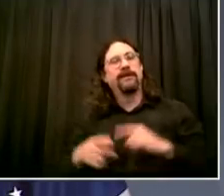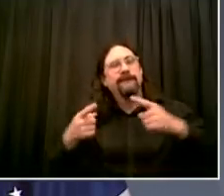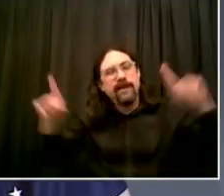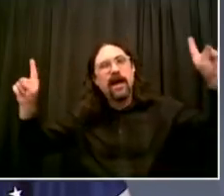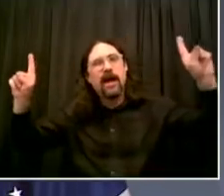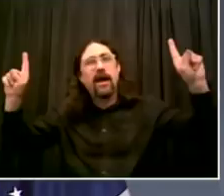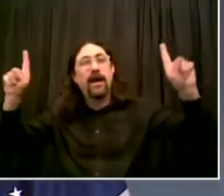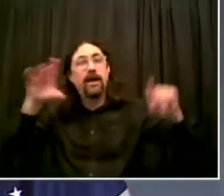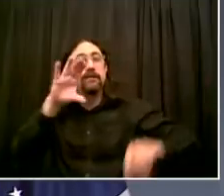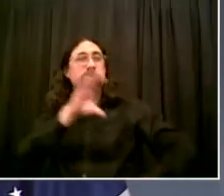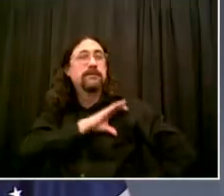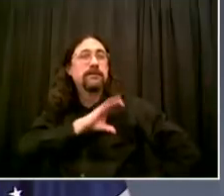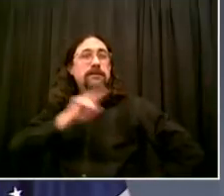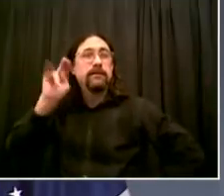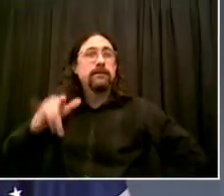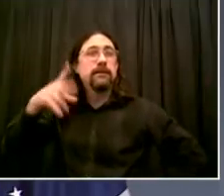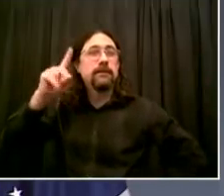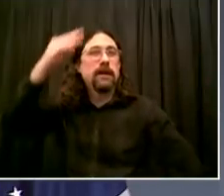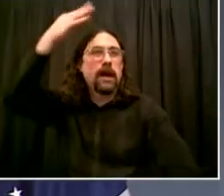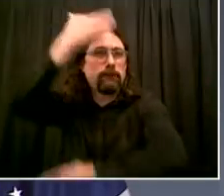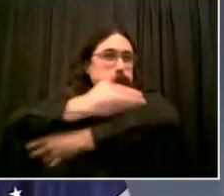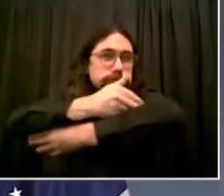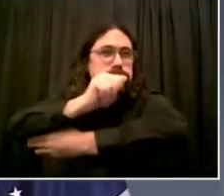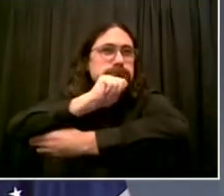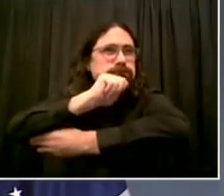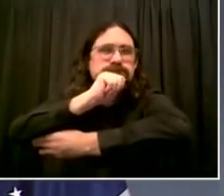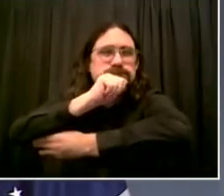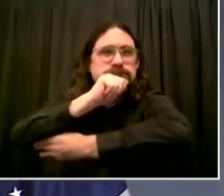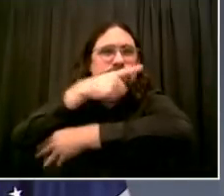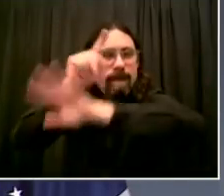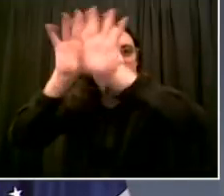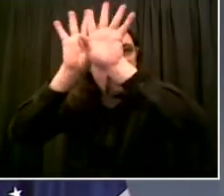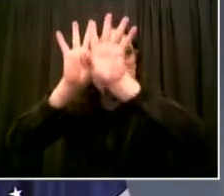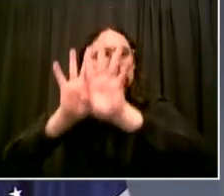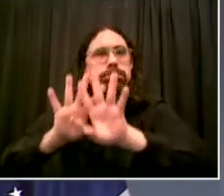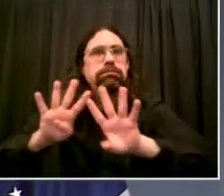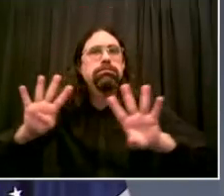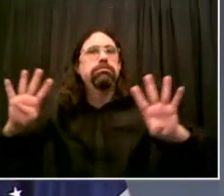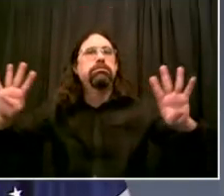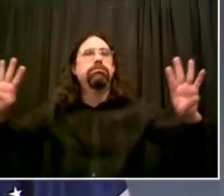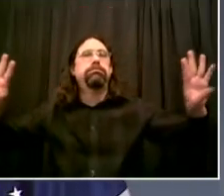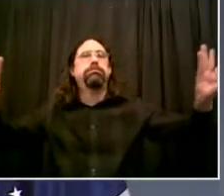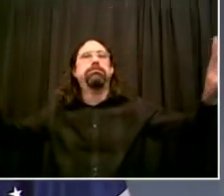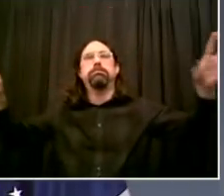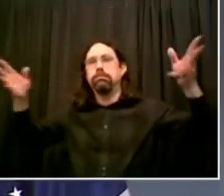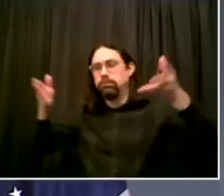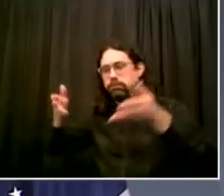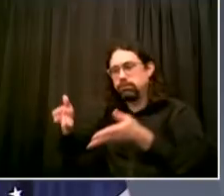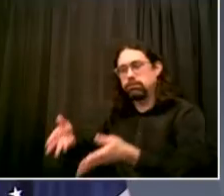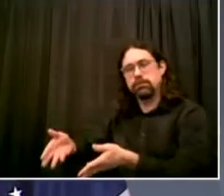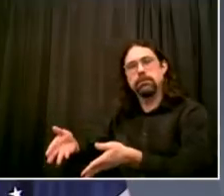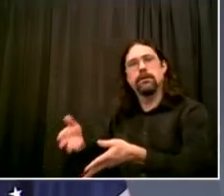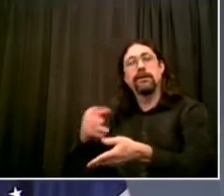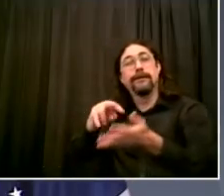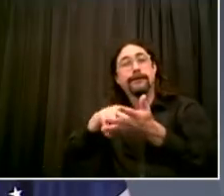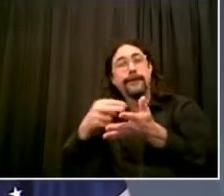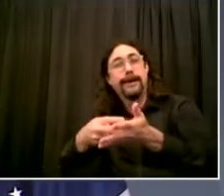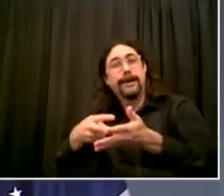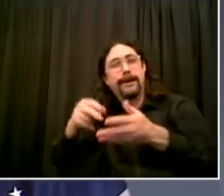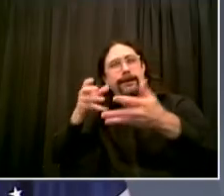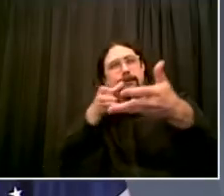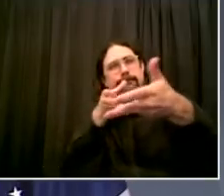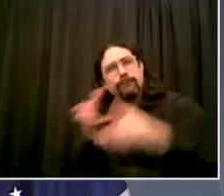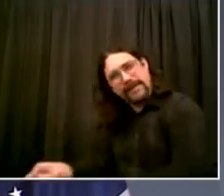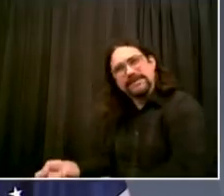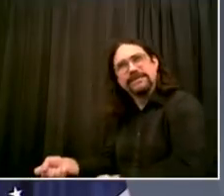is how you build faith and trust. So I want to thank Majority Leader Andrea Stewart-Cousins. I want to thank